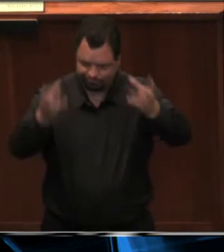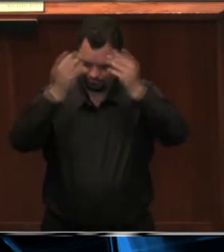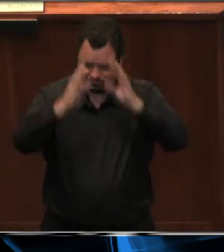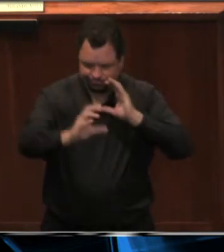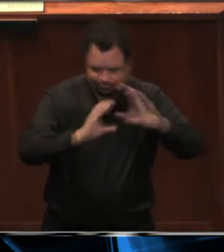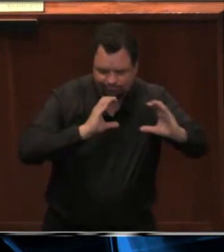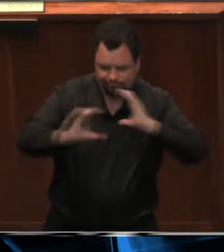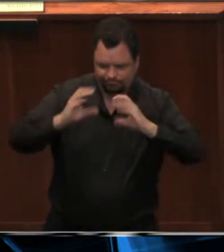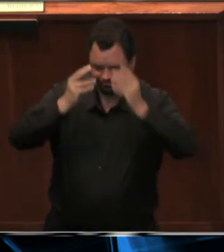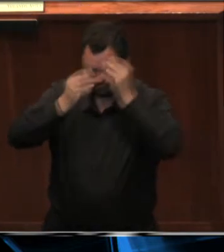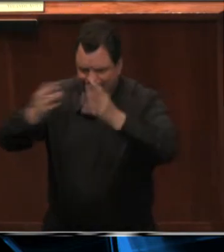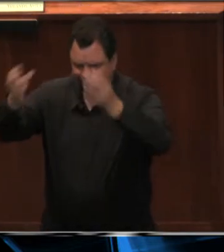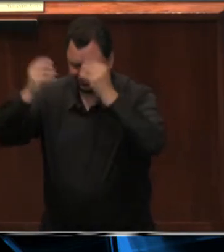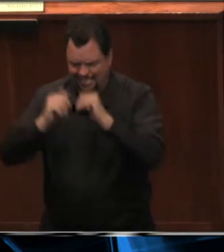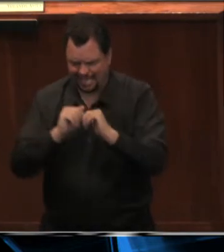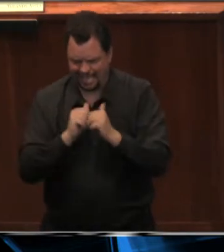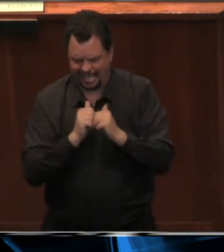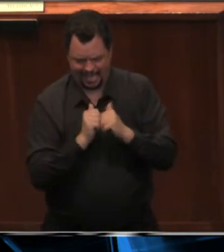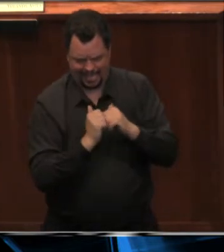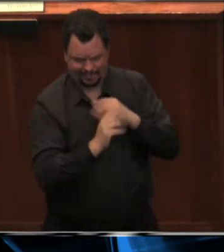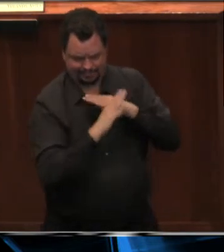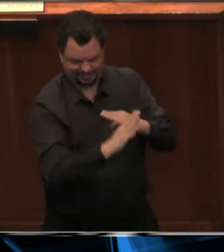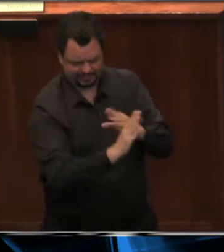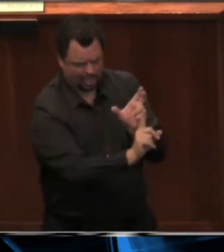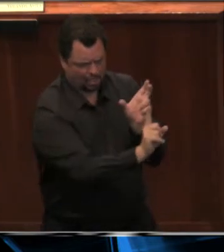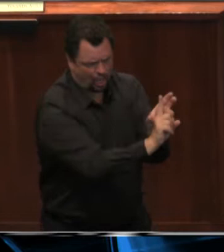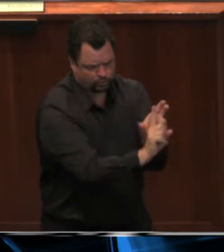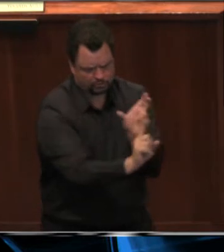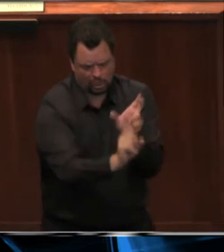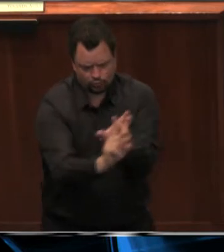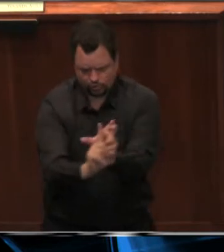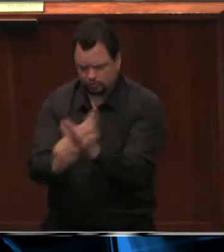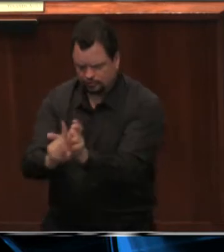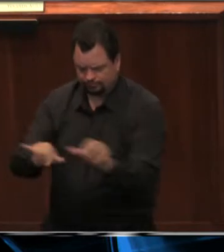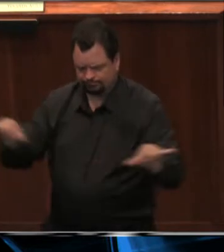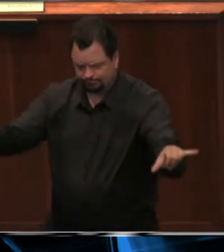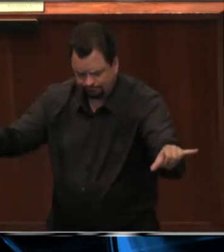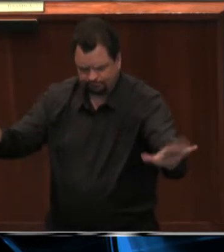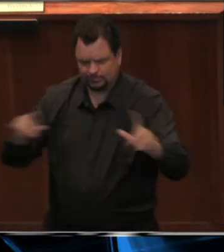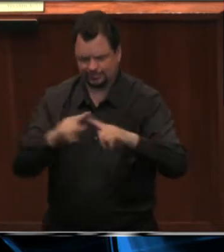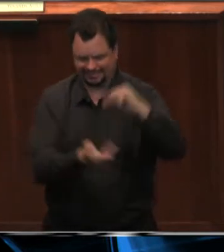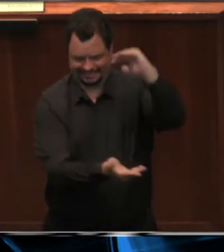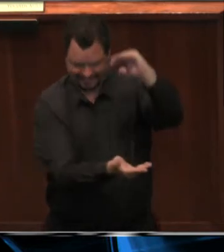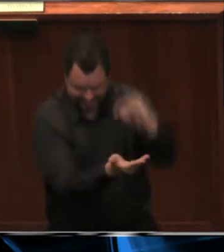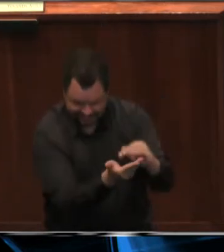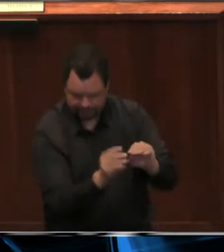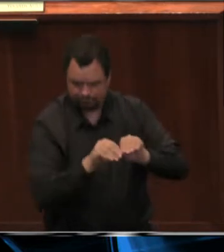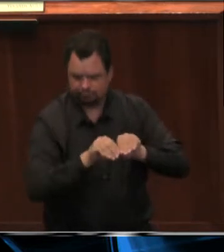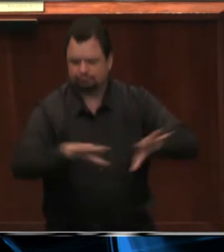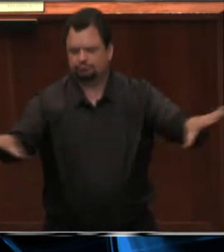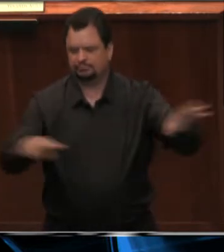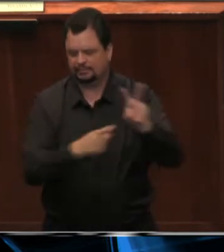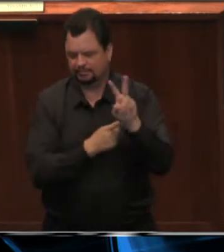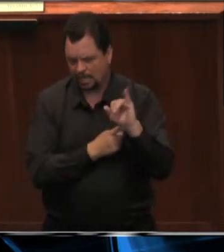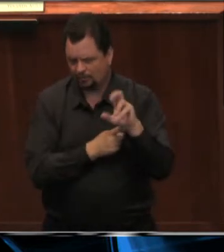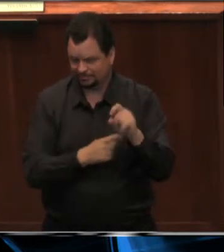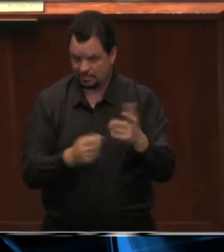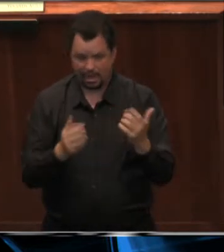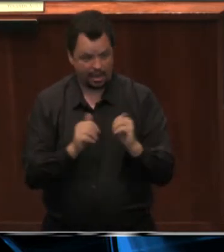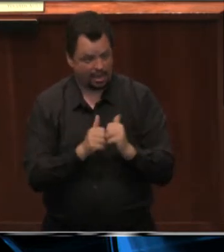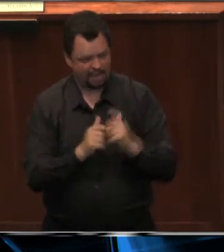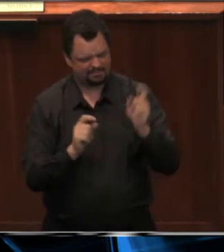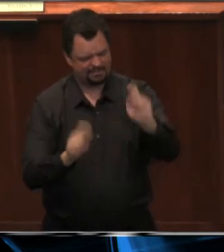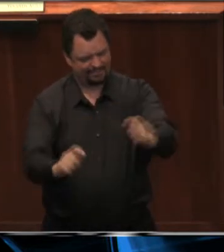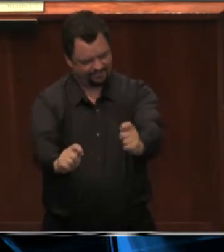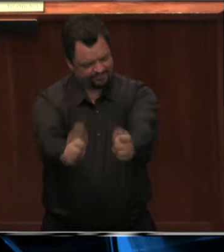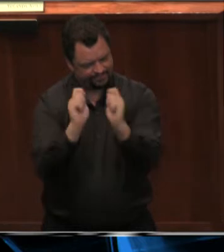quarantine and interrupt disease transmission, we need to have the capacity to get that information out to our community so that they can take good